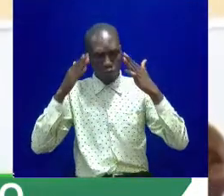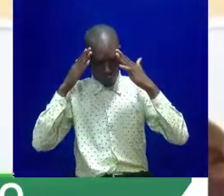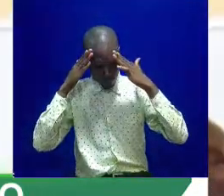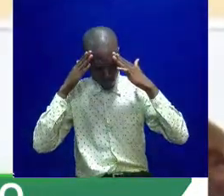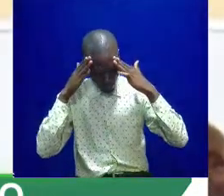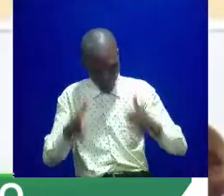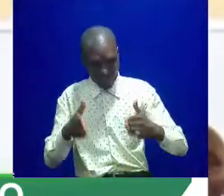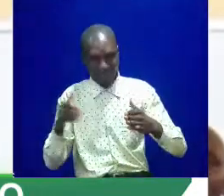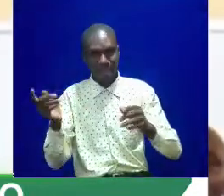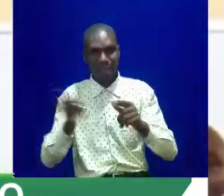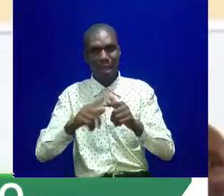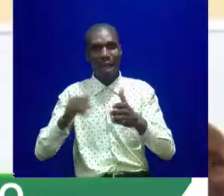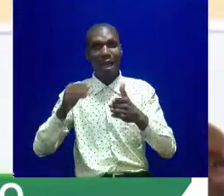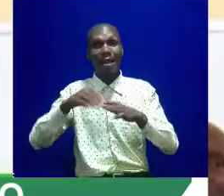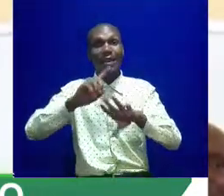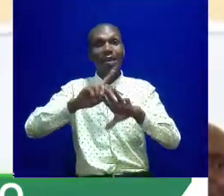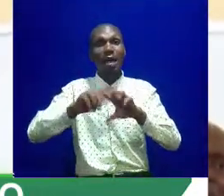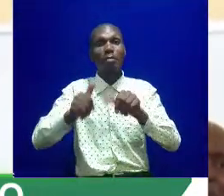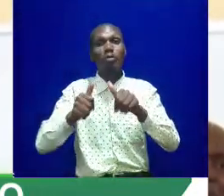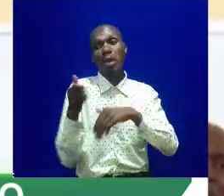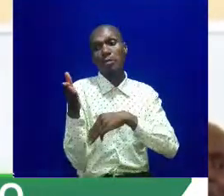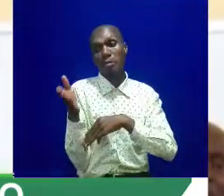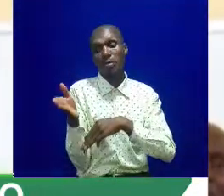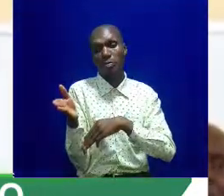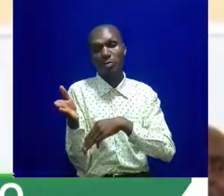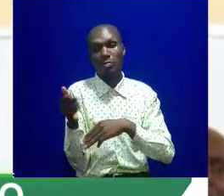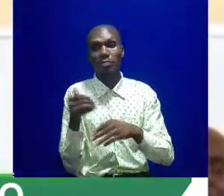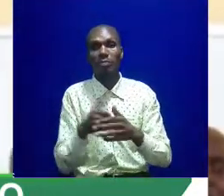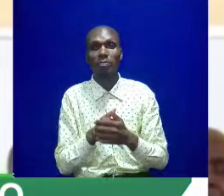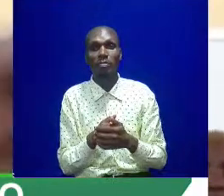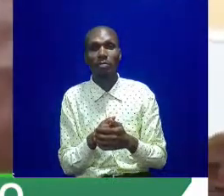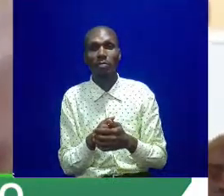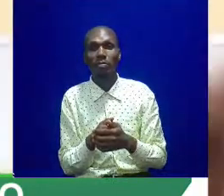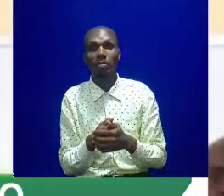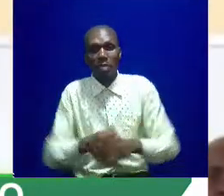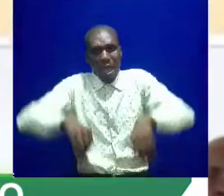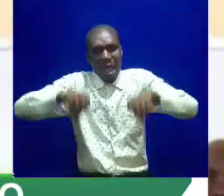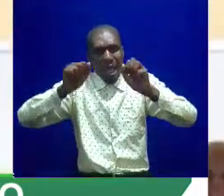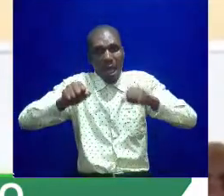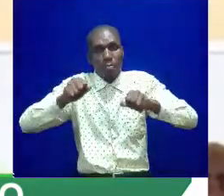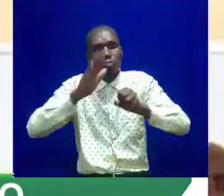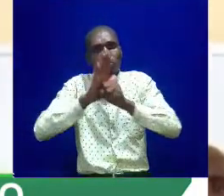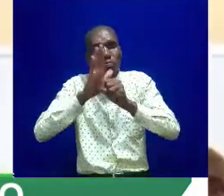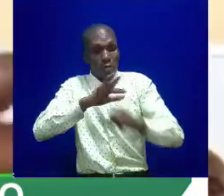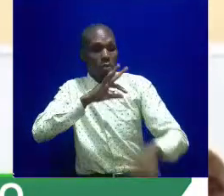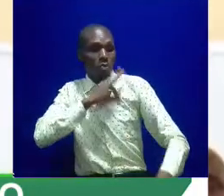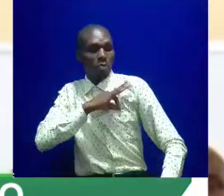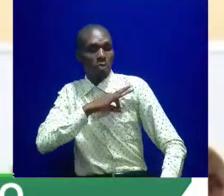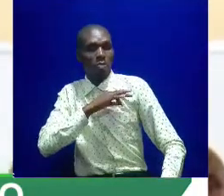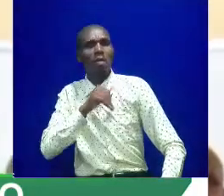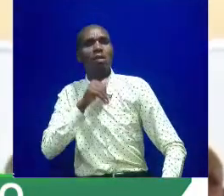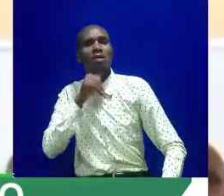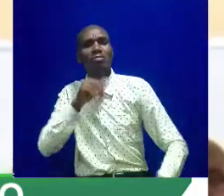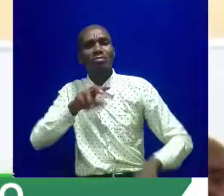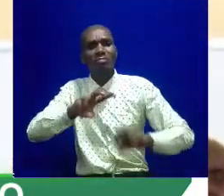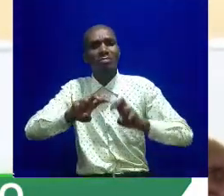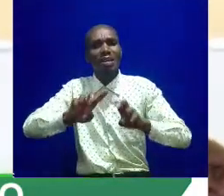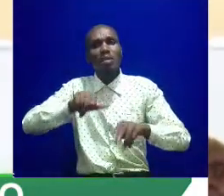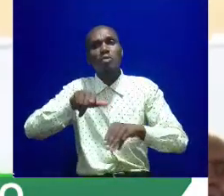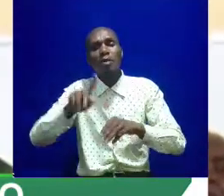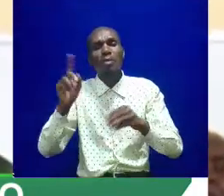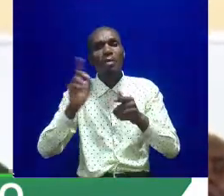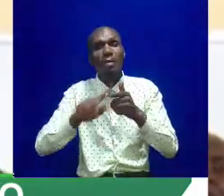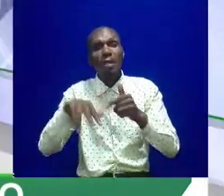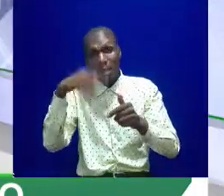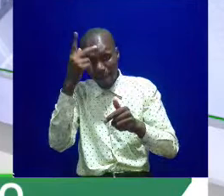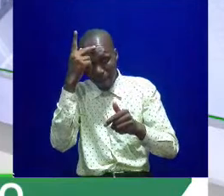on it, and the opportunities available will be enormous. You will be able to earn enough, not just to look after yourself, but to look after